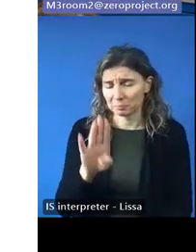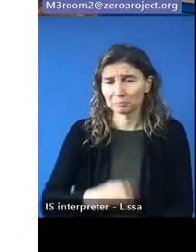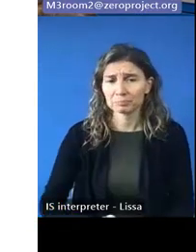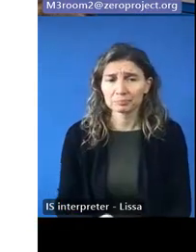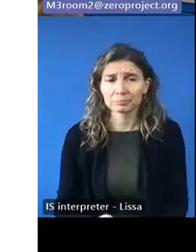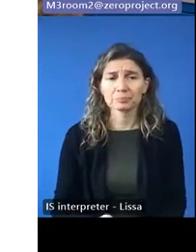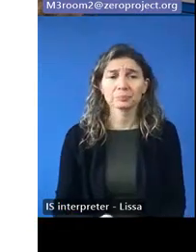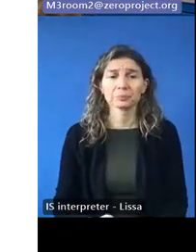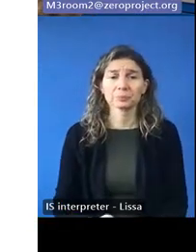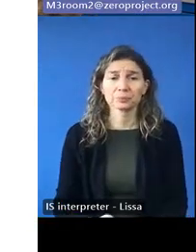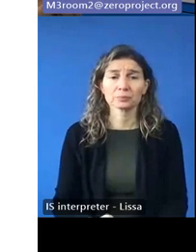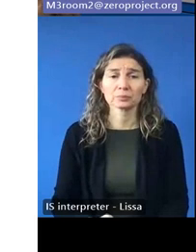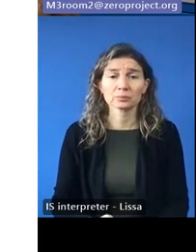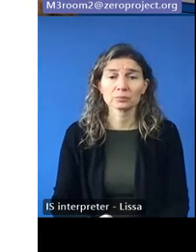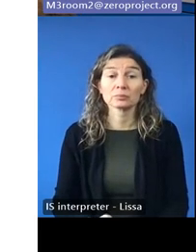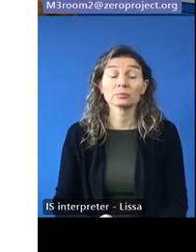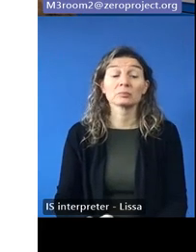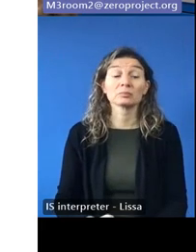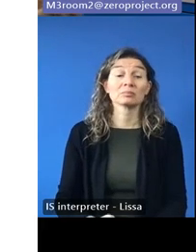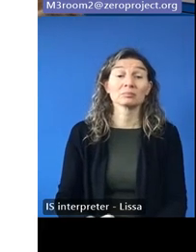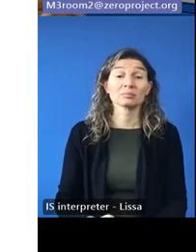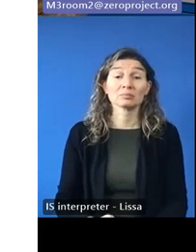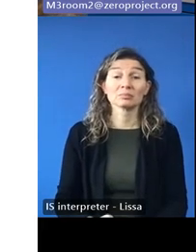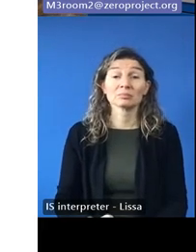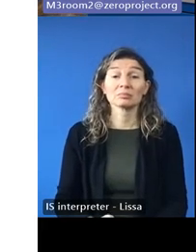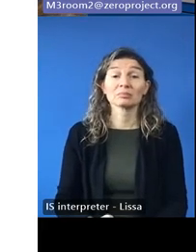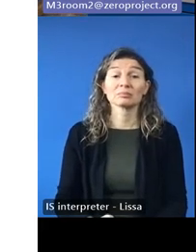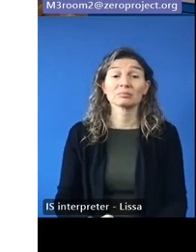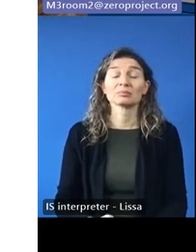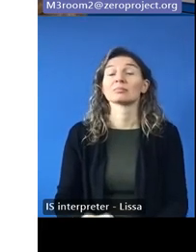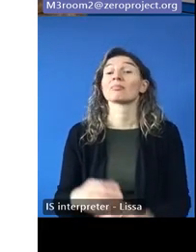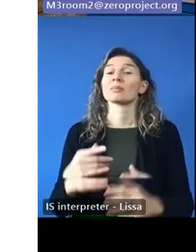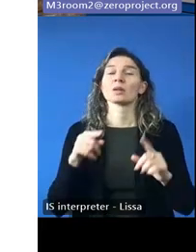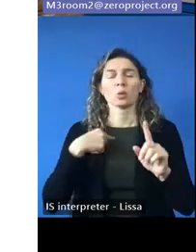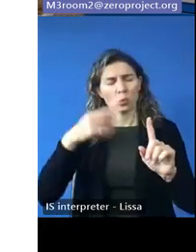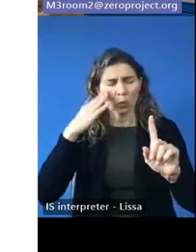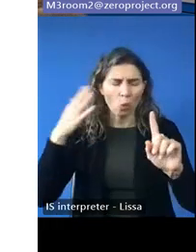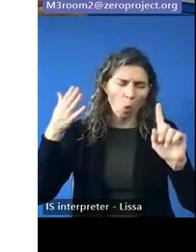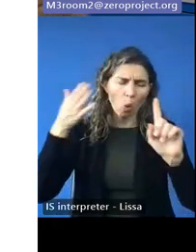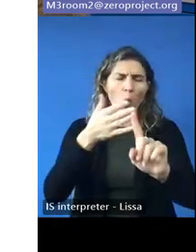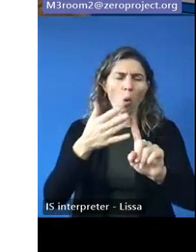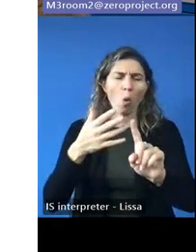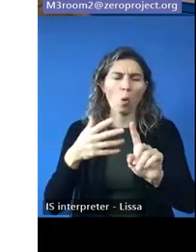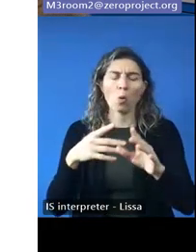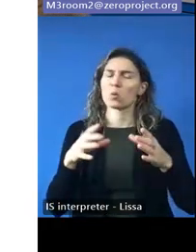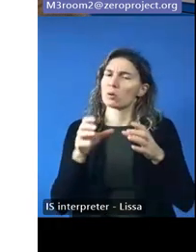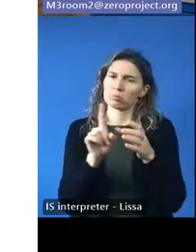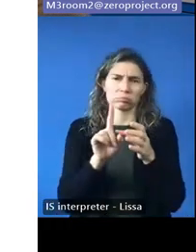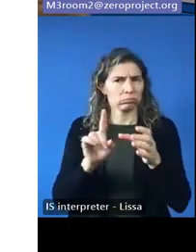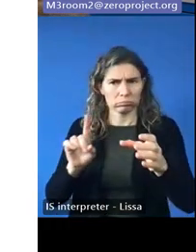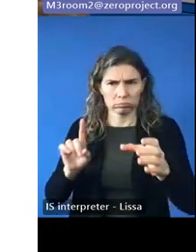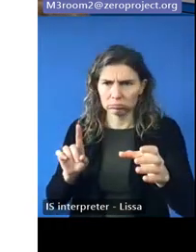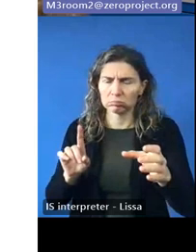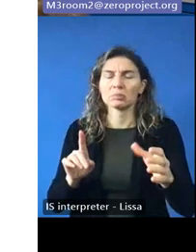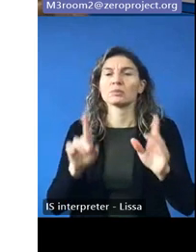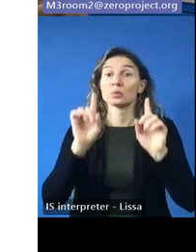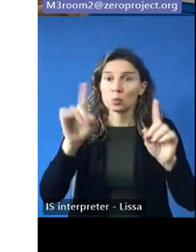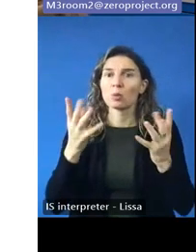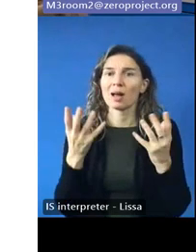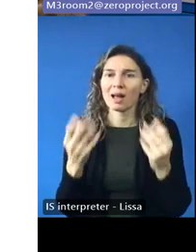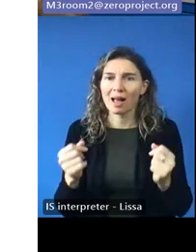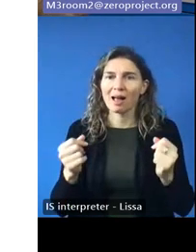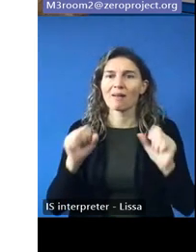so that no woman is left behind. That is why it has a video call available 24 hours a